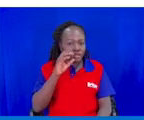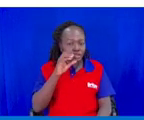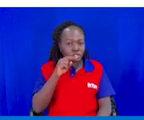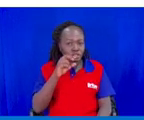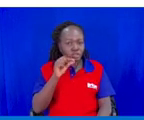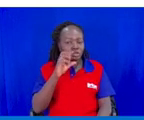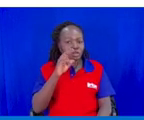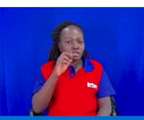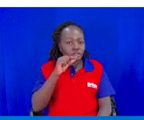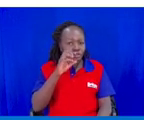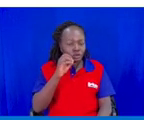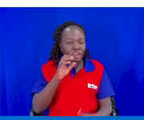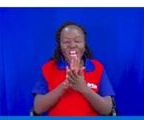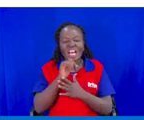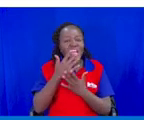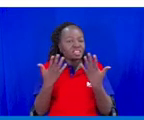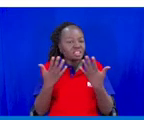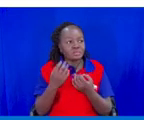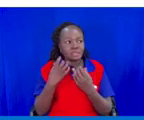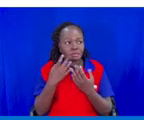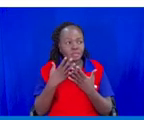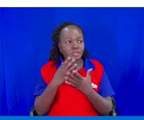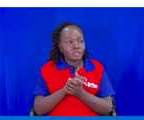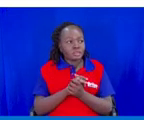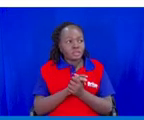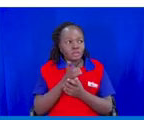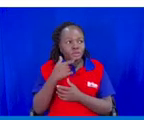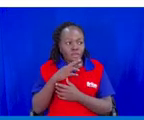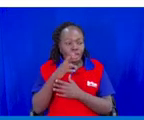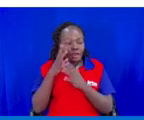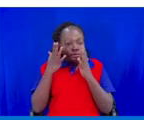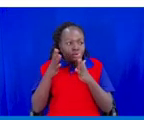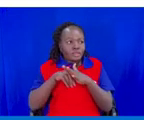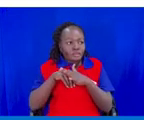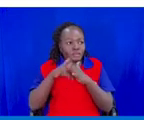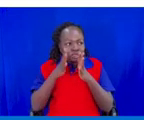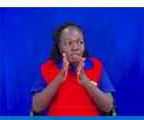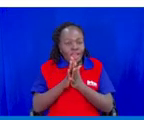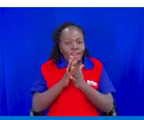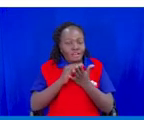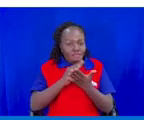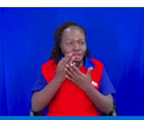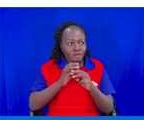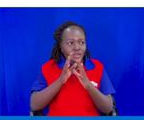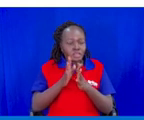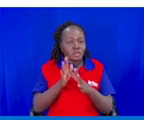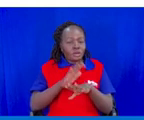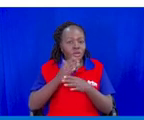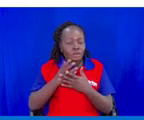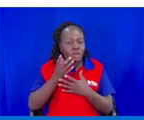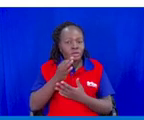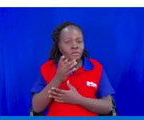state-owned enterprises, and so on and so forth. So we are a major investor and fund manager on behalf of that sort of